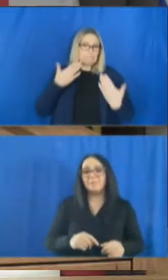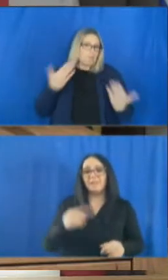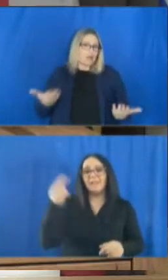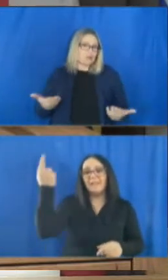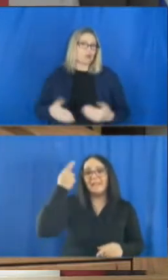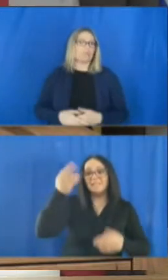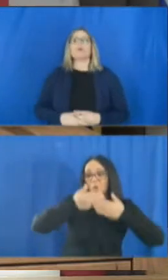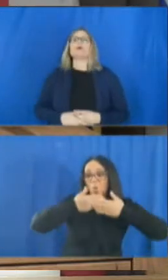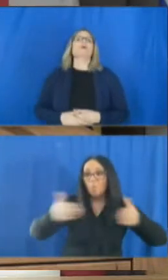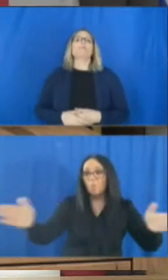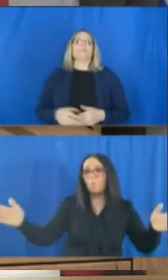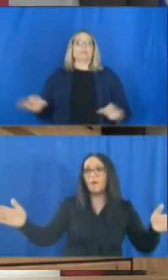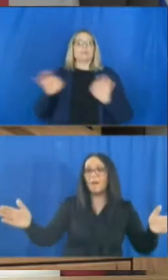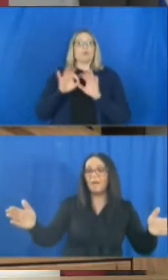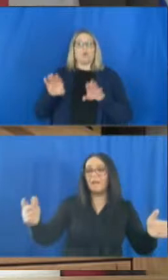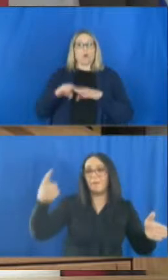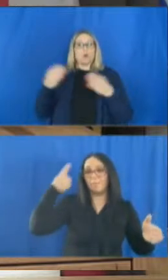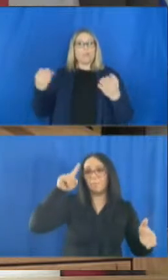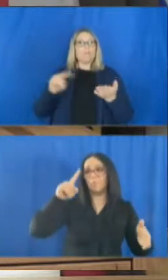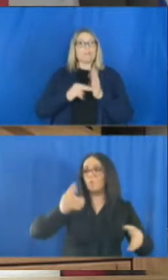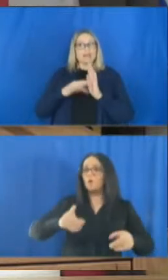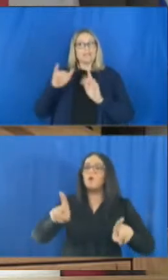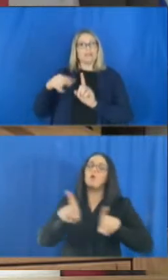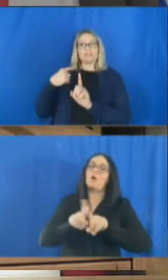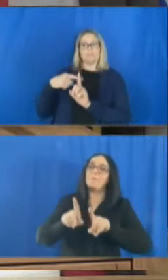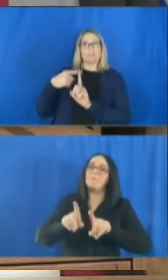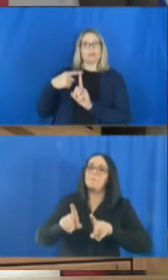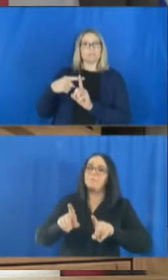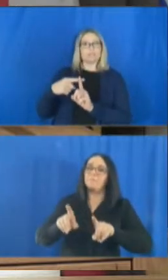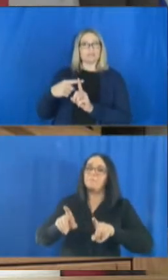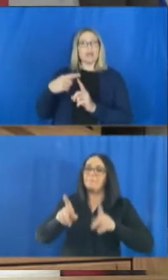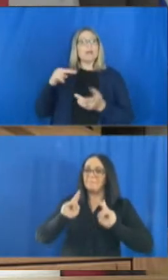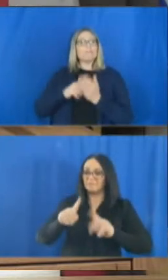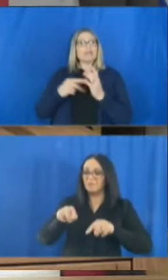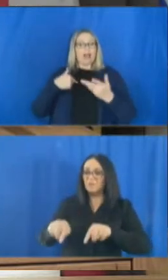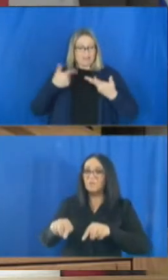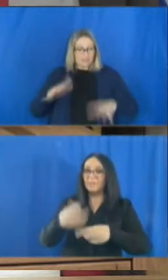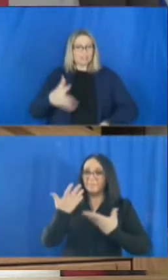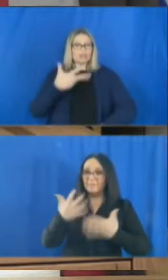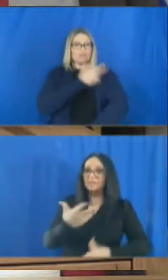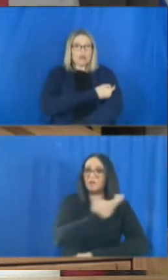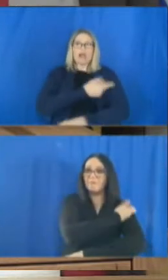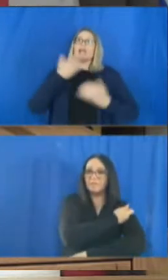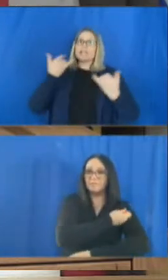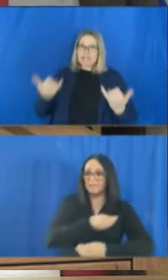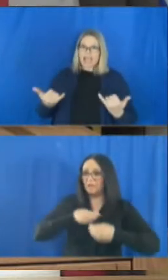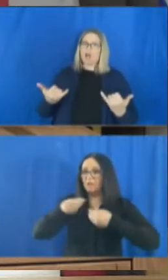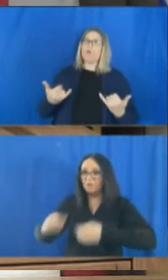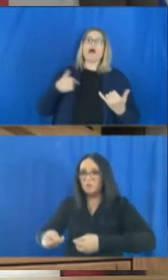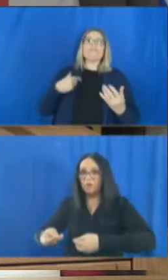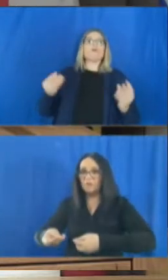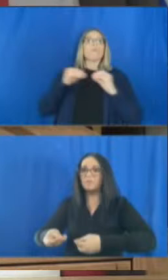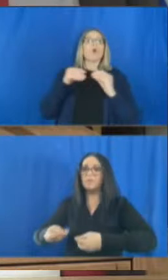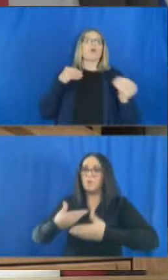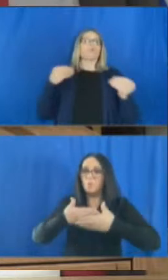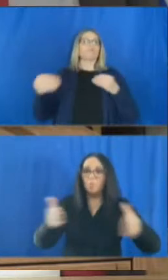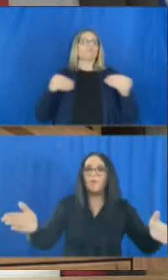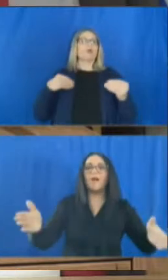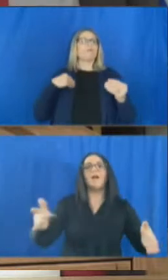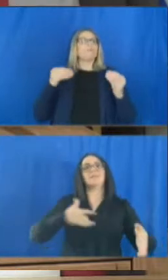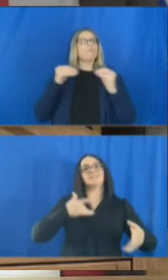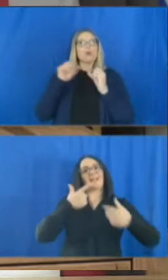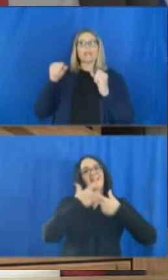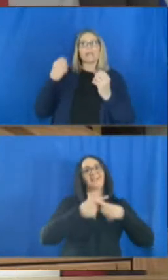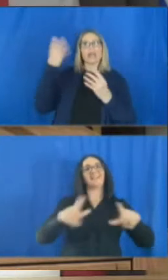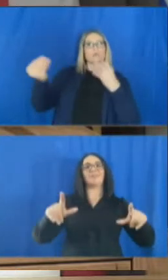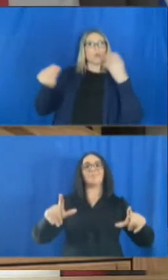require vaccinated people, the same impact can be had. If we have to go